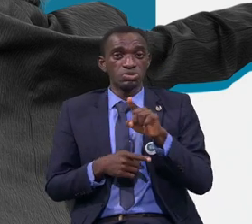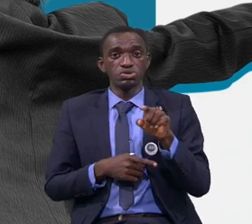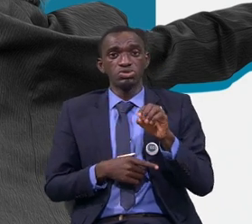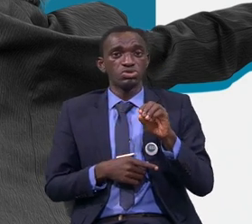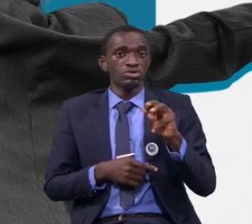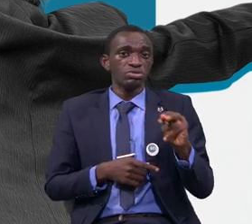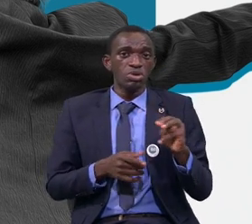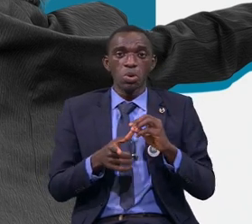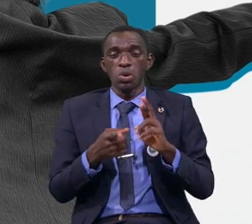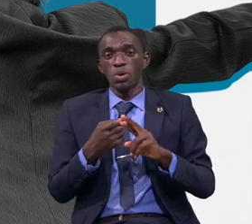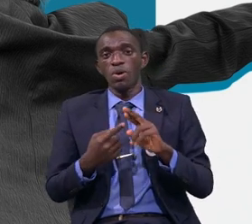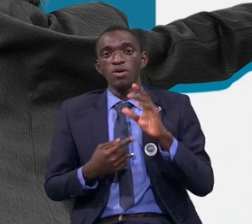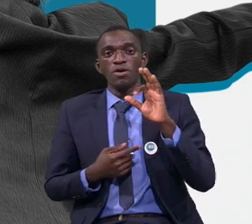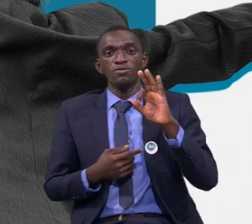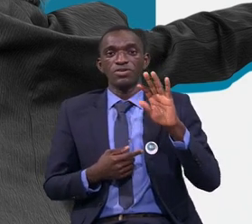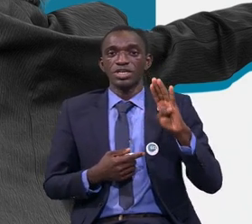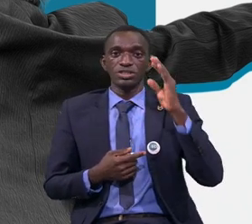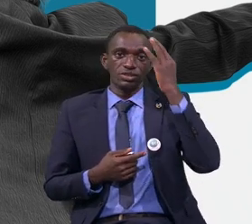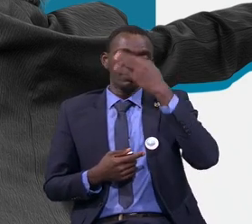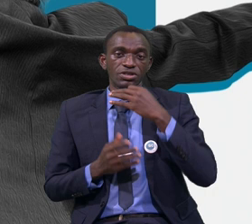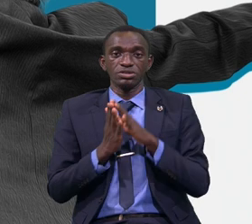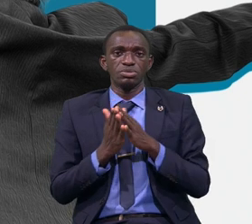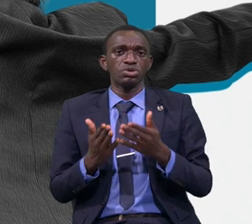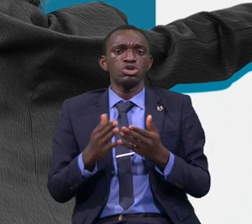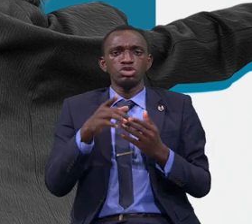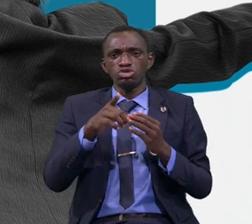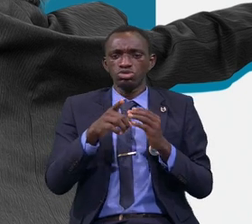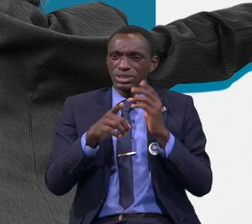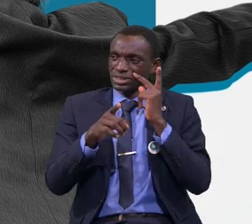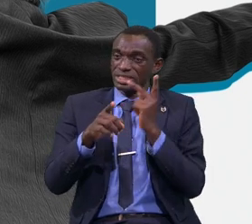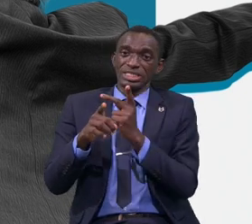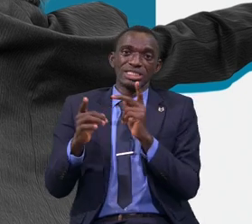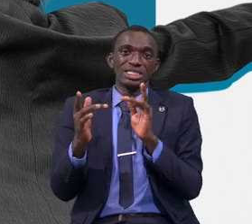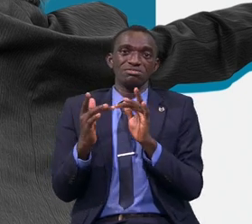and send to that number on your screen.